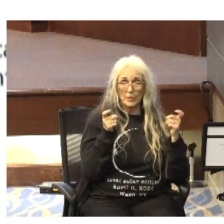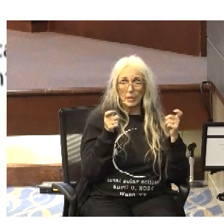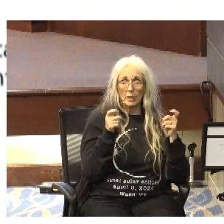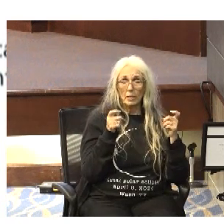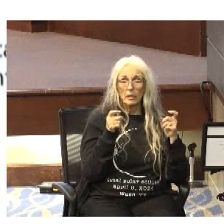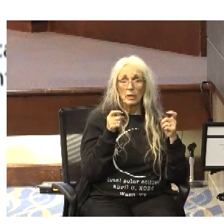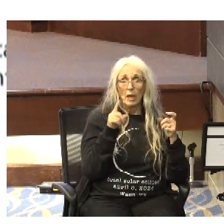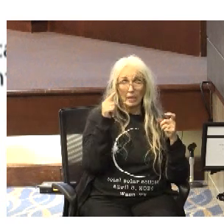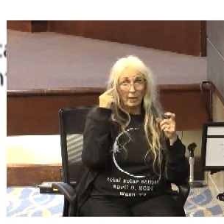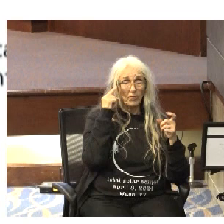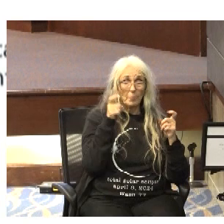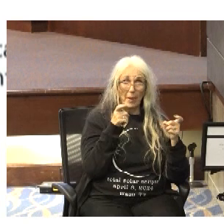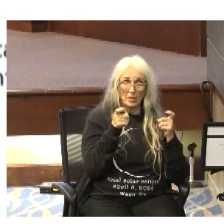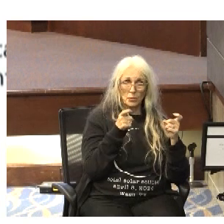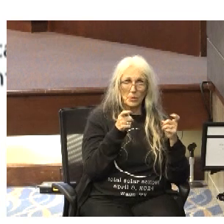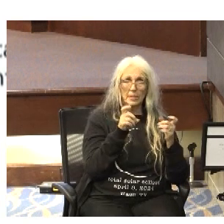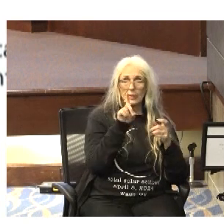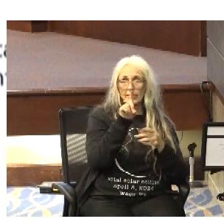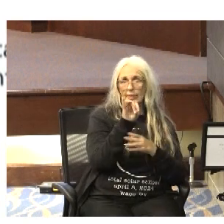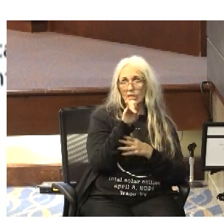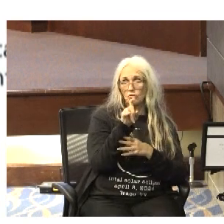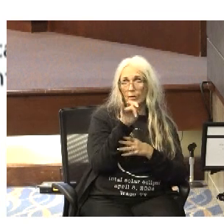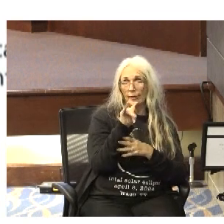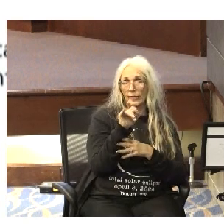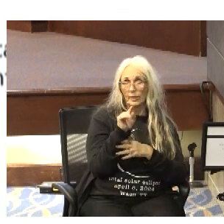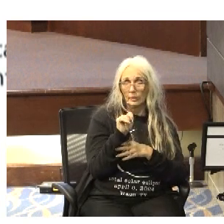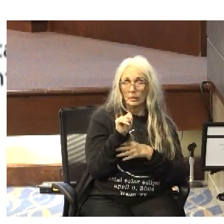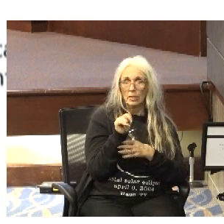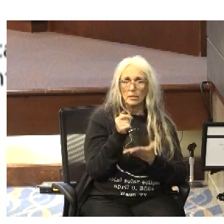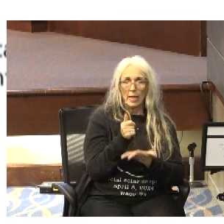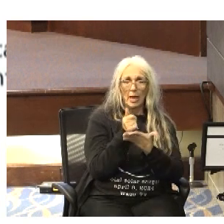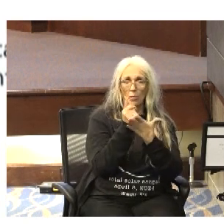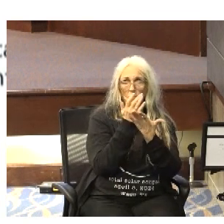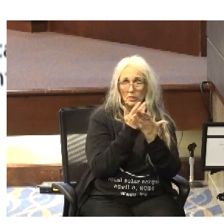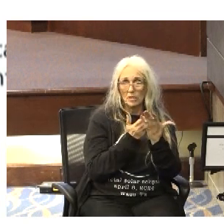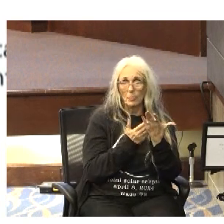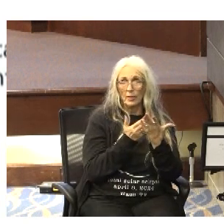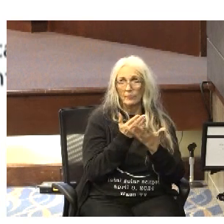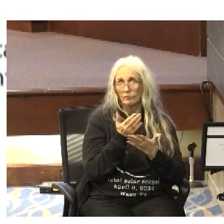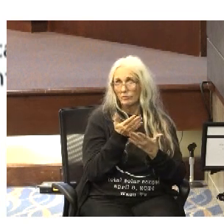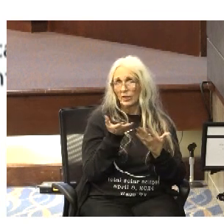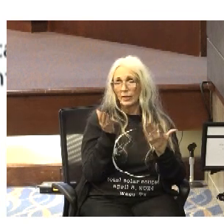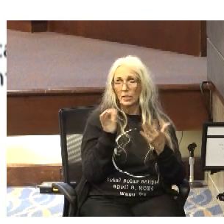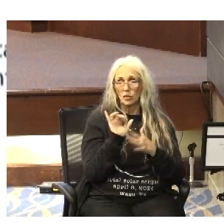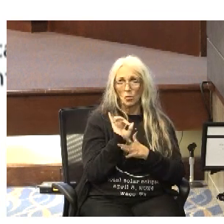a municipal management district to assist with some of the incremental costs as well.